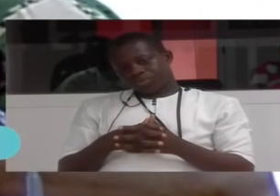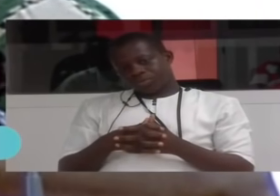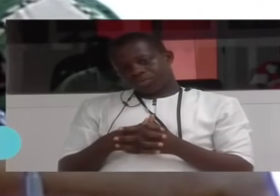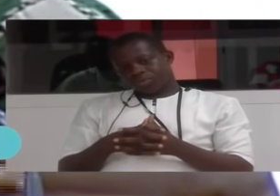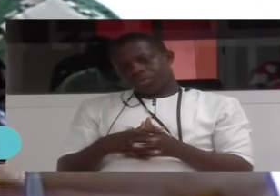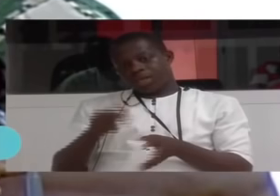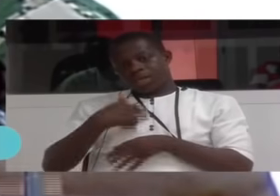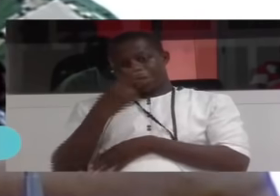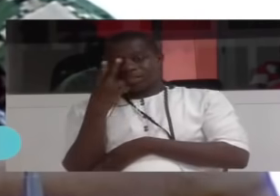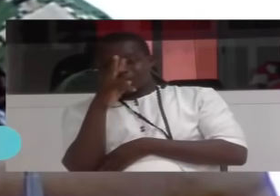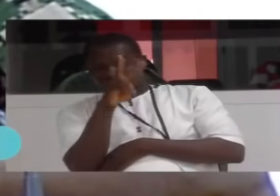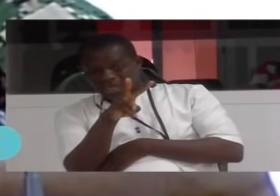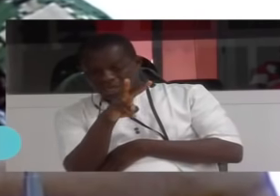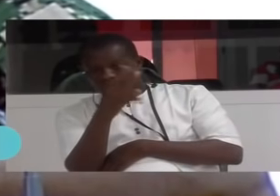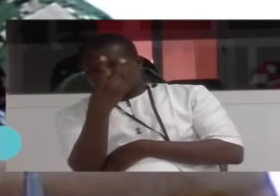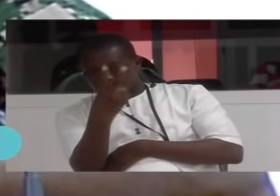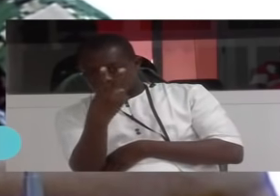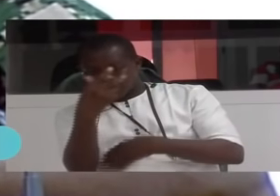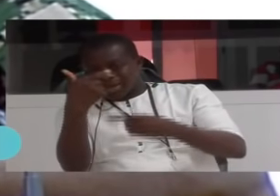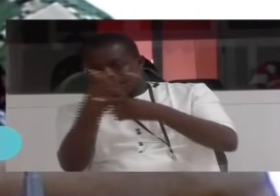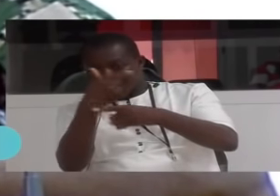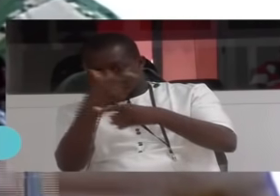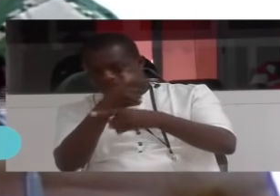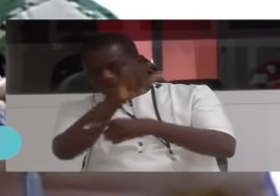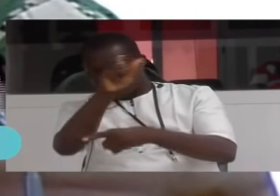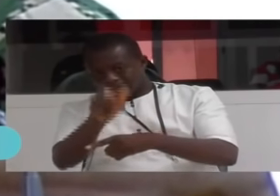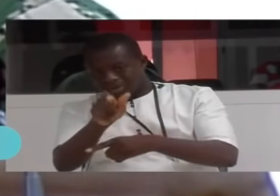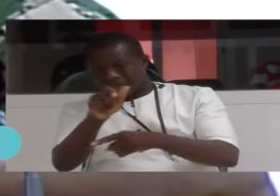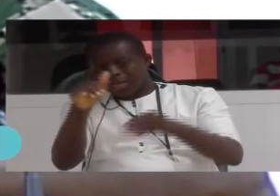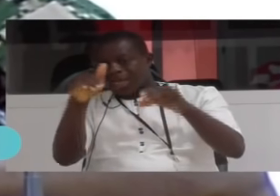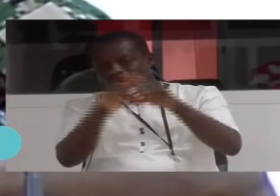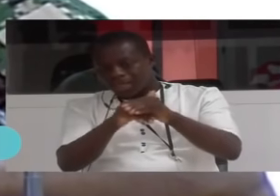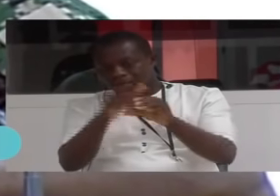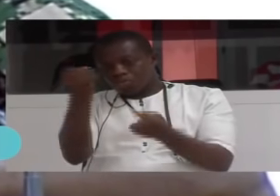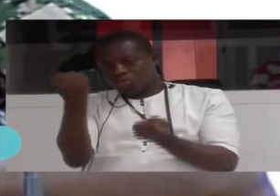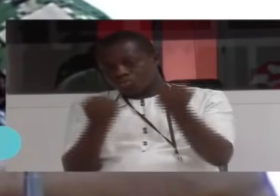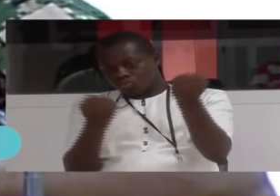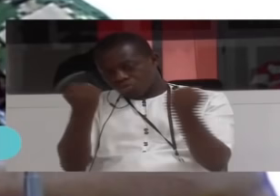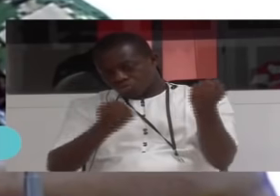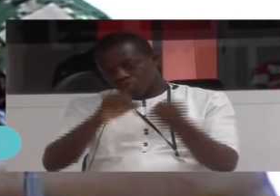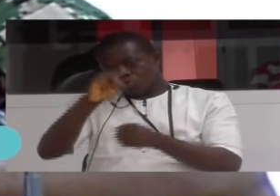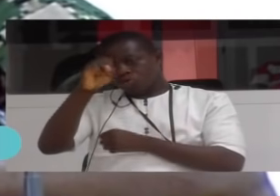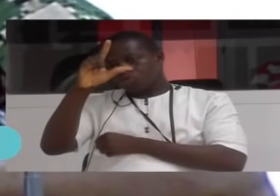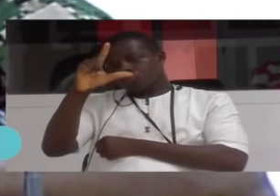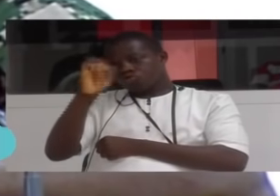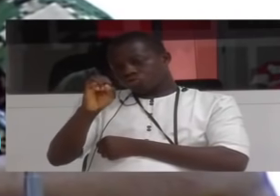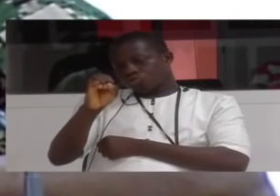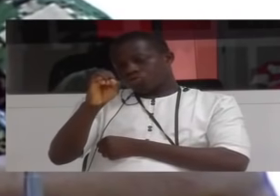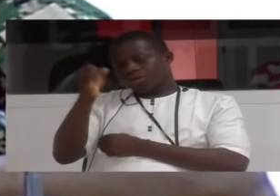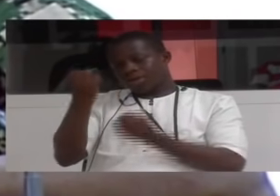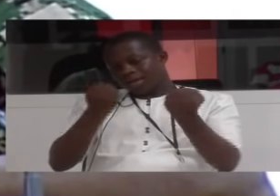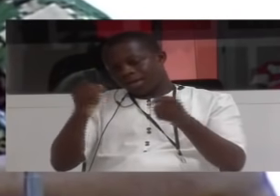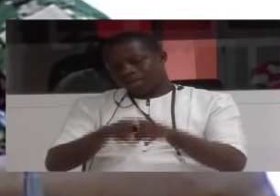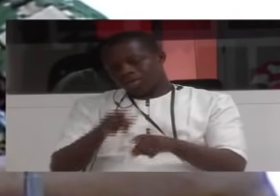gis na ñaari civilian. I saw two civilians. Si moto Solo bi. Inside Solo's car. Waay civilian